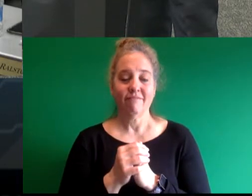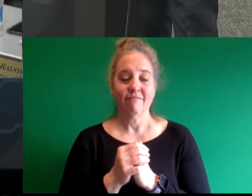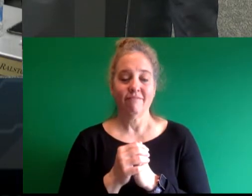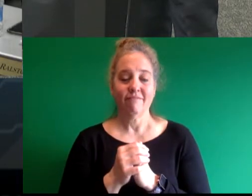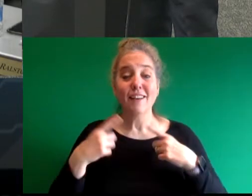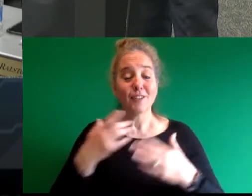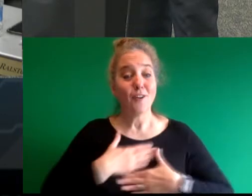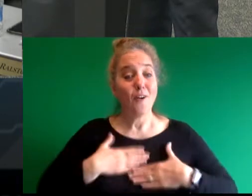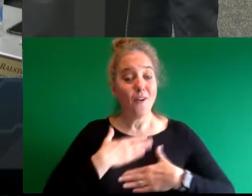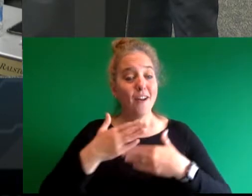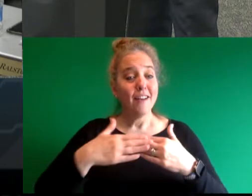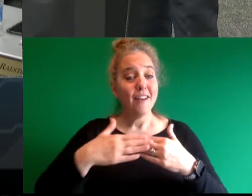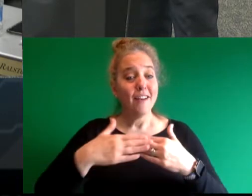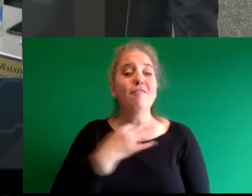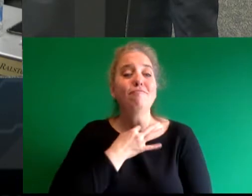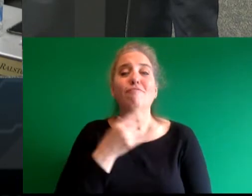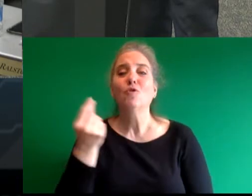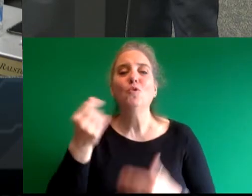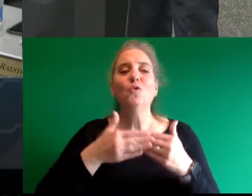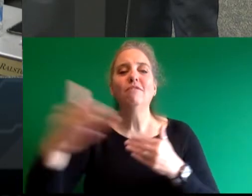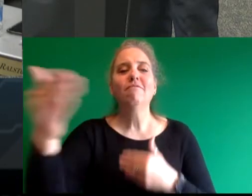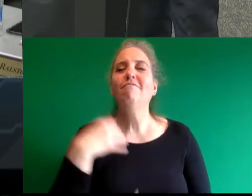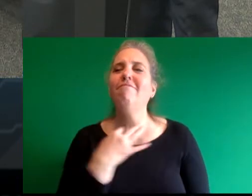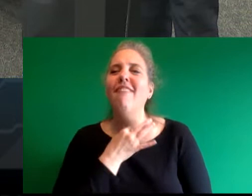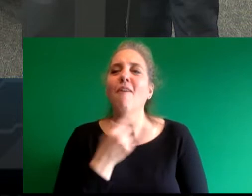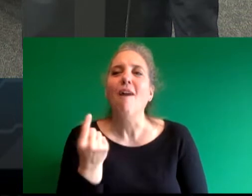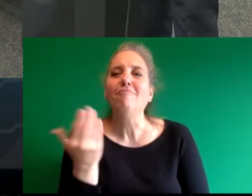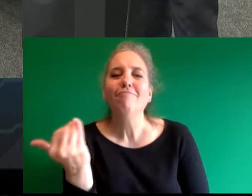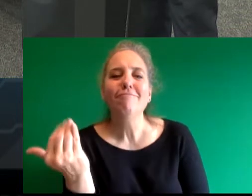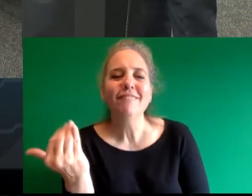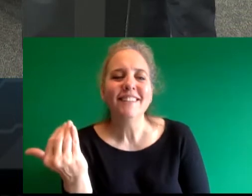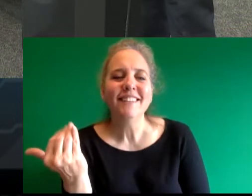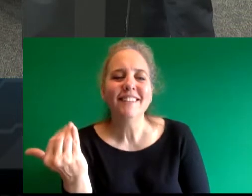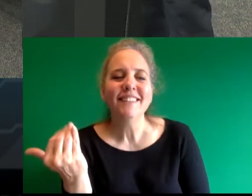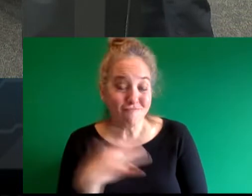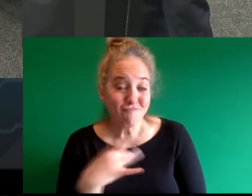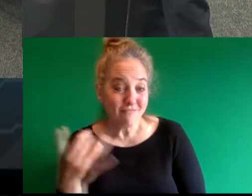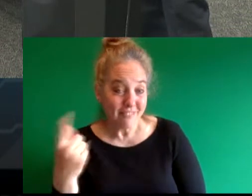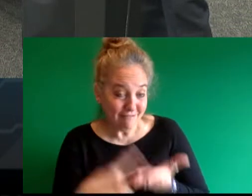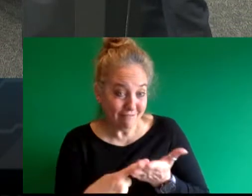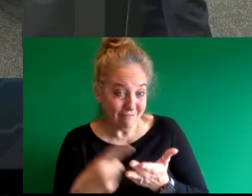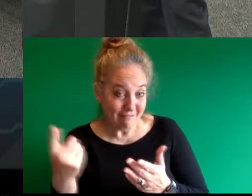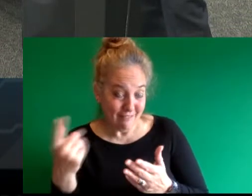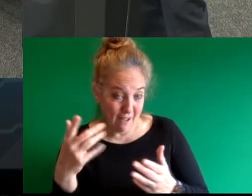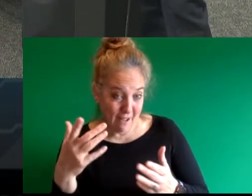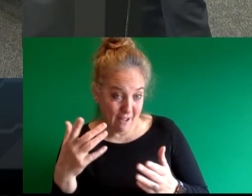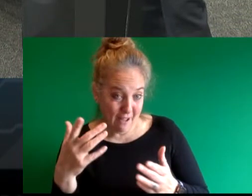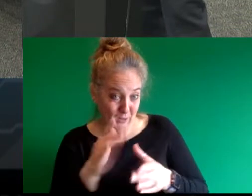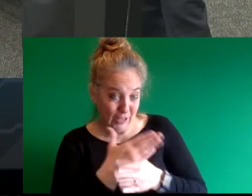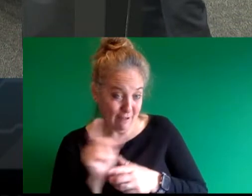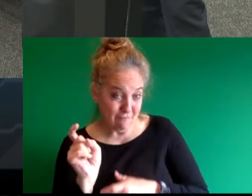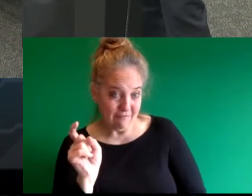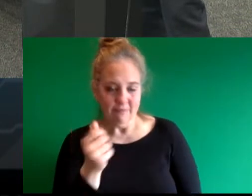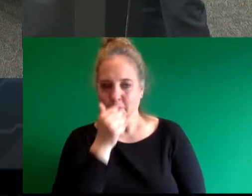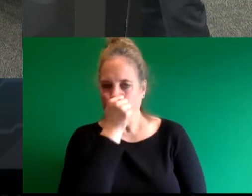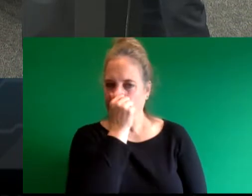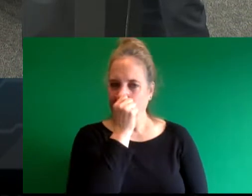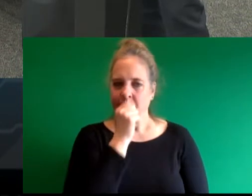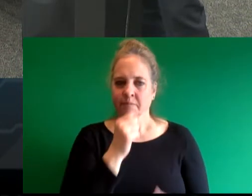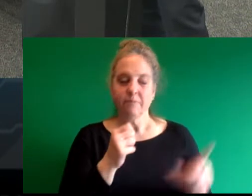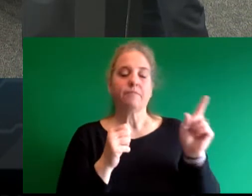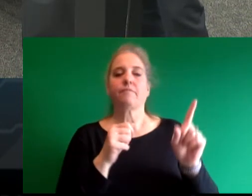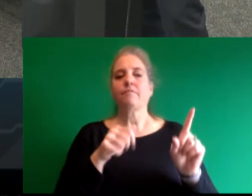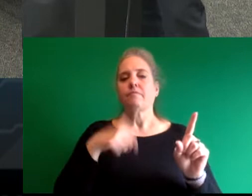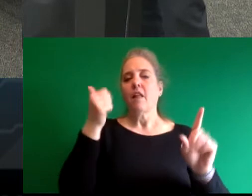it. Yeah. Any other comments? I just want to thank you for all your service. I didn't know. Are we allowed to reject her